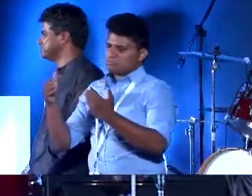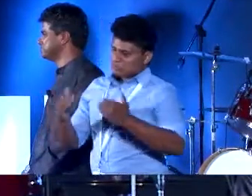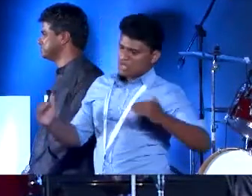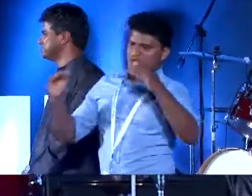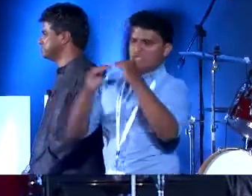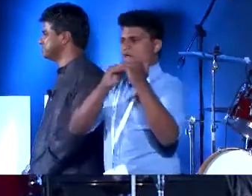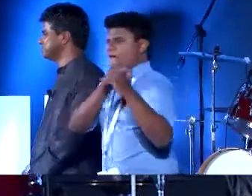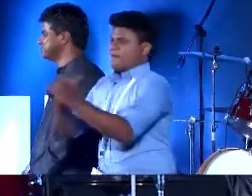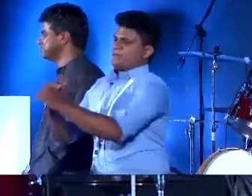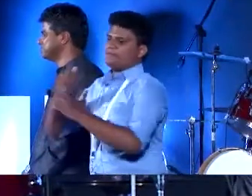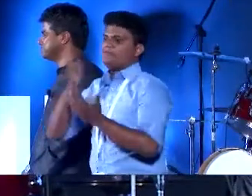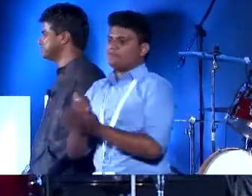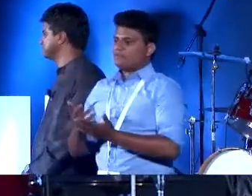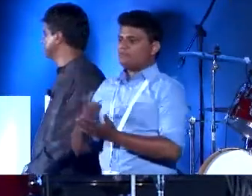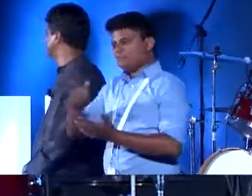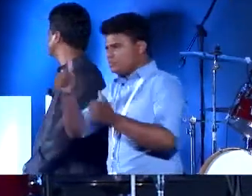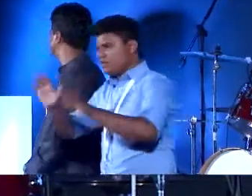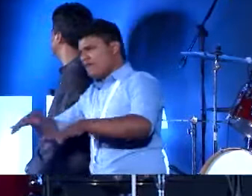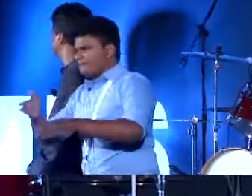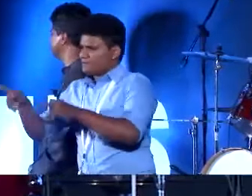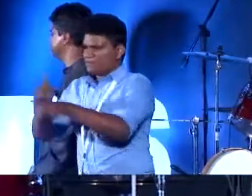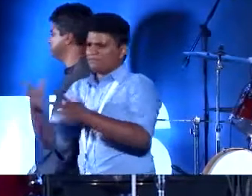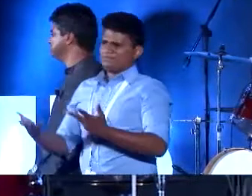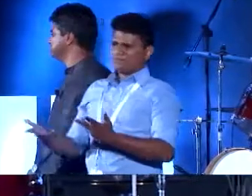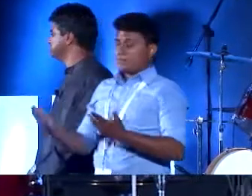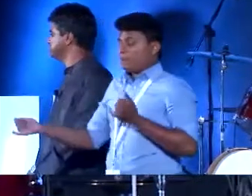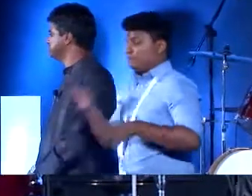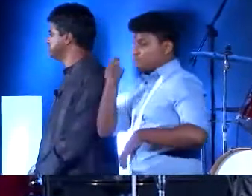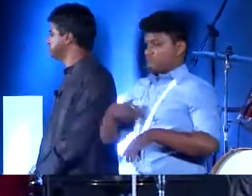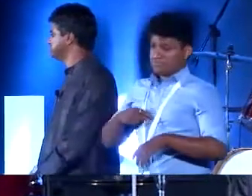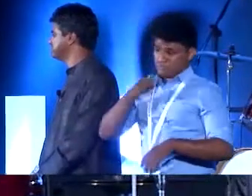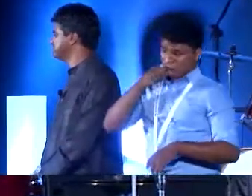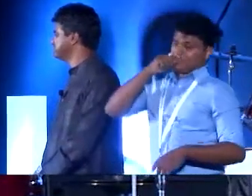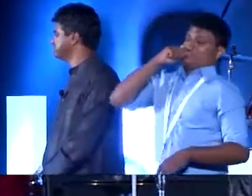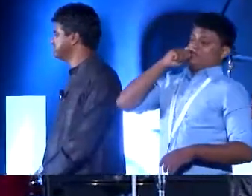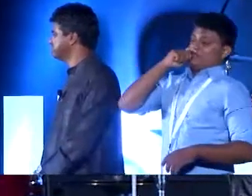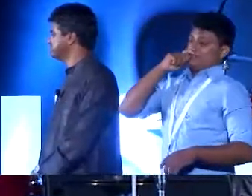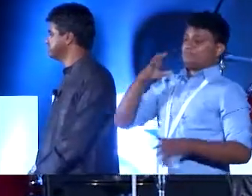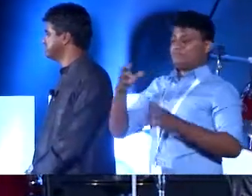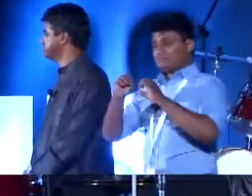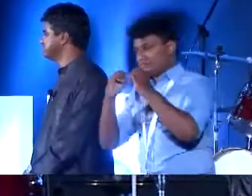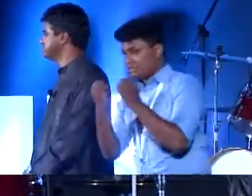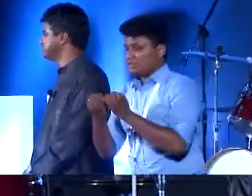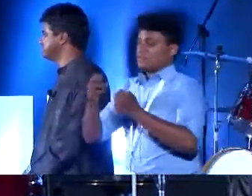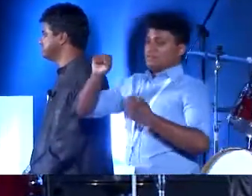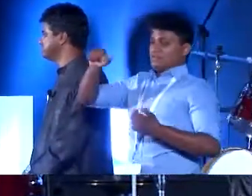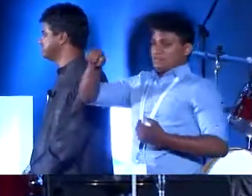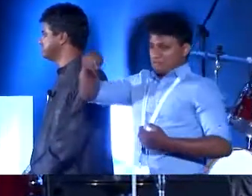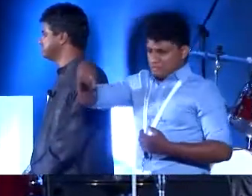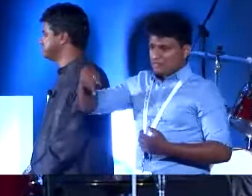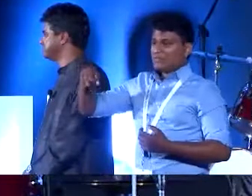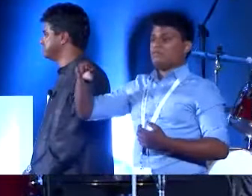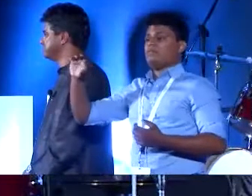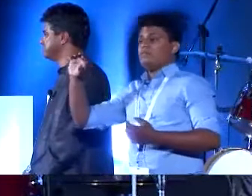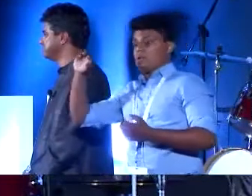at something. There's no doubt about it. And I can stand very proudly and say that all the three organizations, SAP, ANZ, and